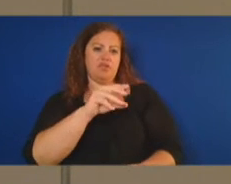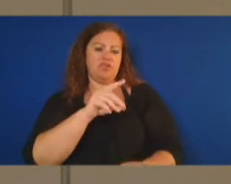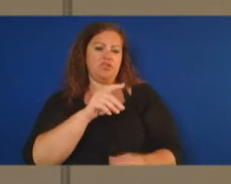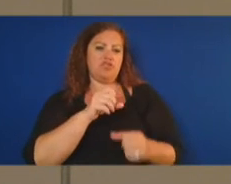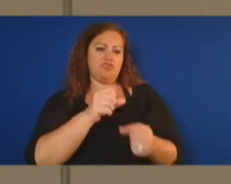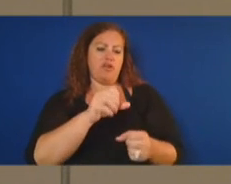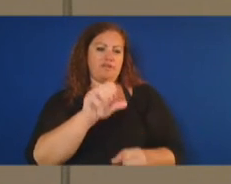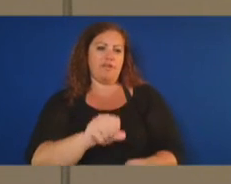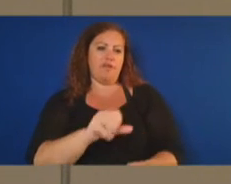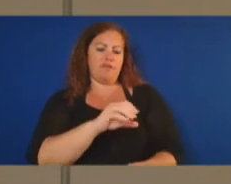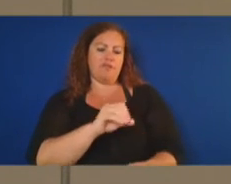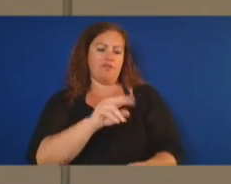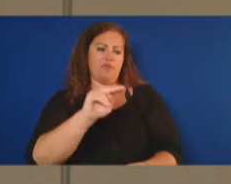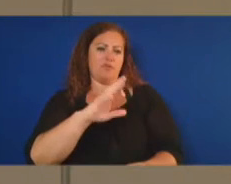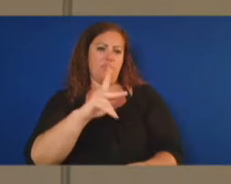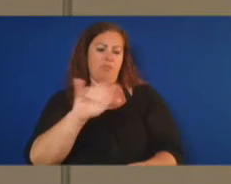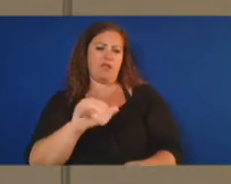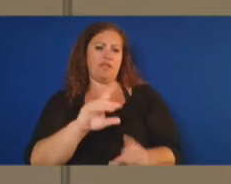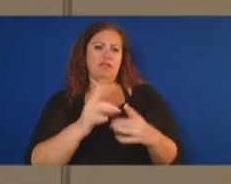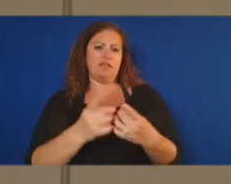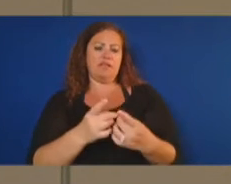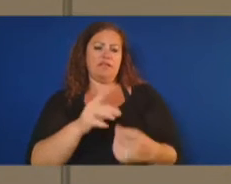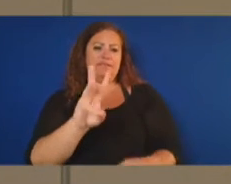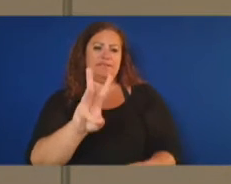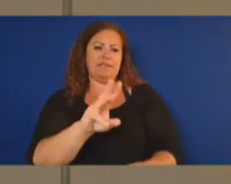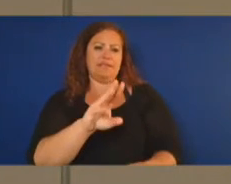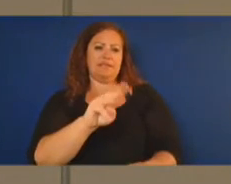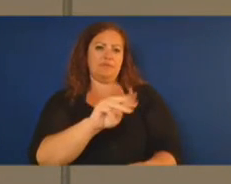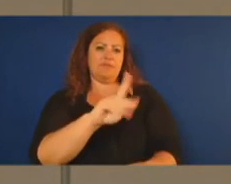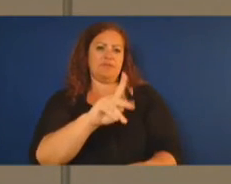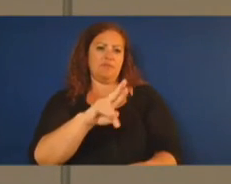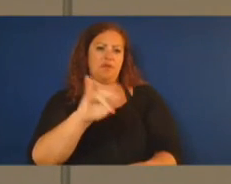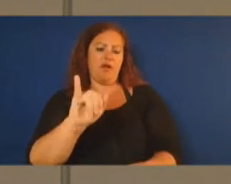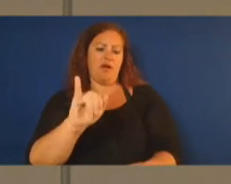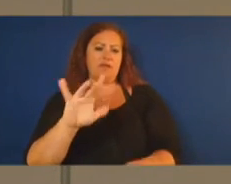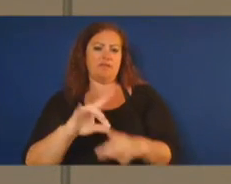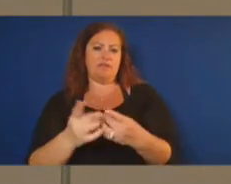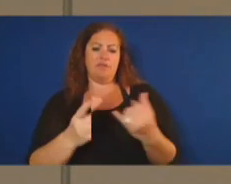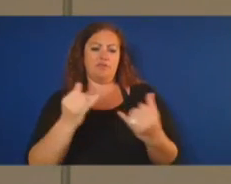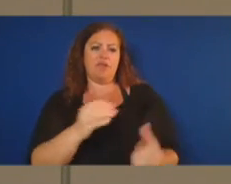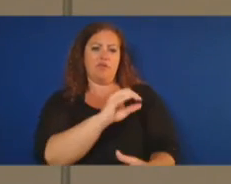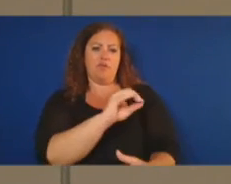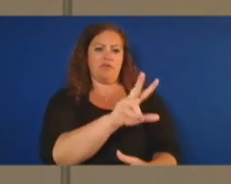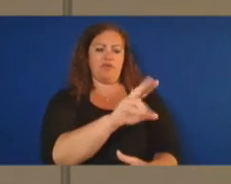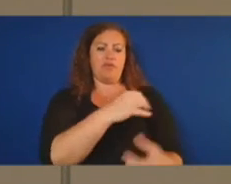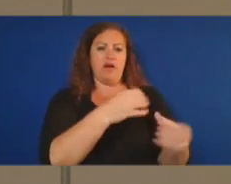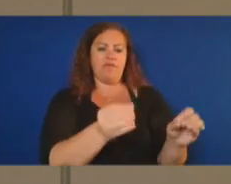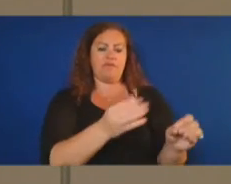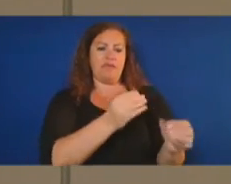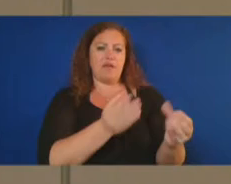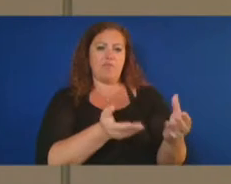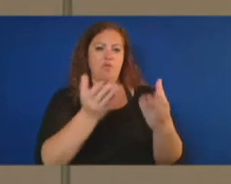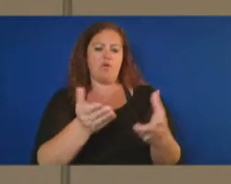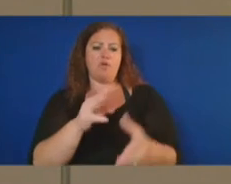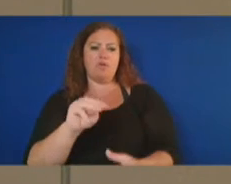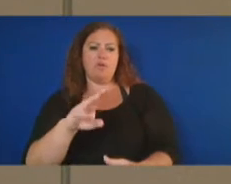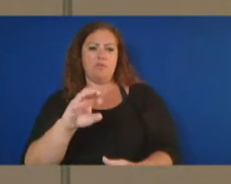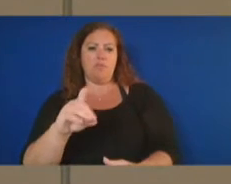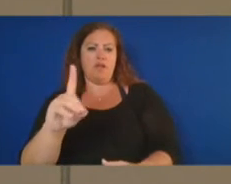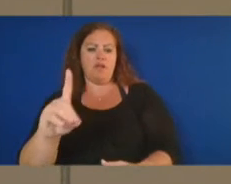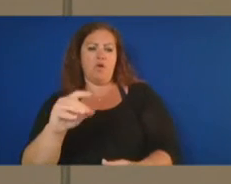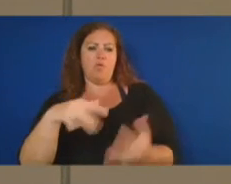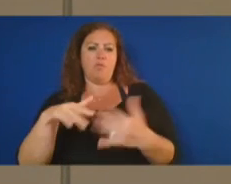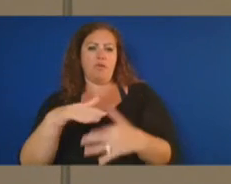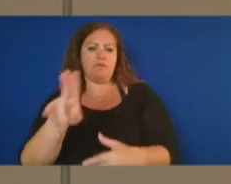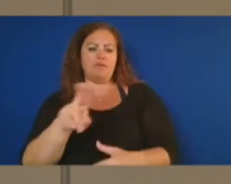Downs Drive and Council district 6 Mr Bard's District the current current zoning is 03 office and the proposed zoning is mud o mix use development District